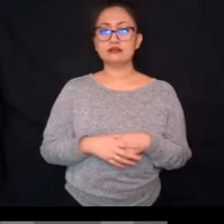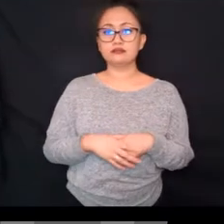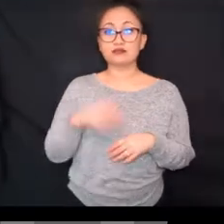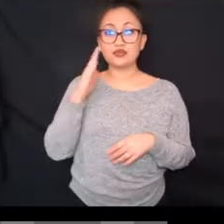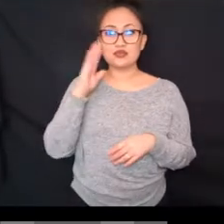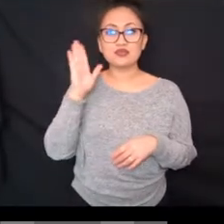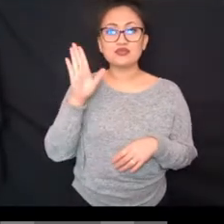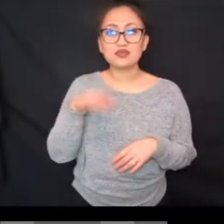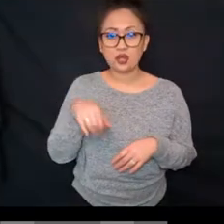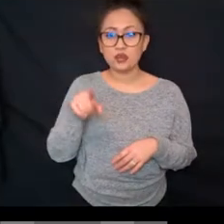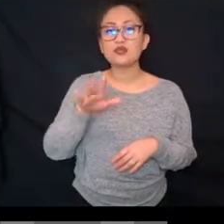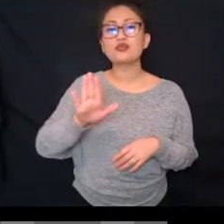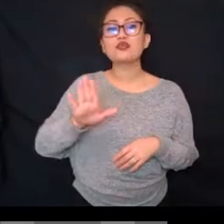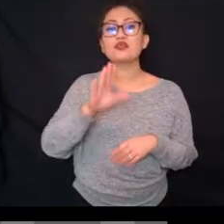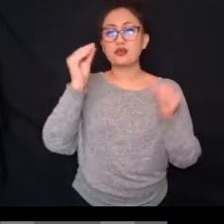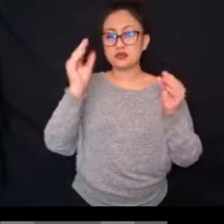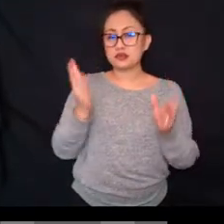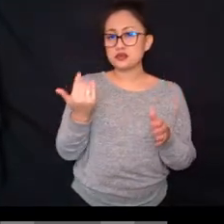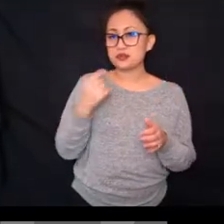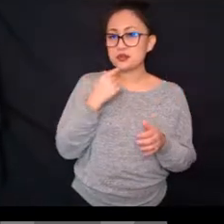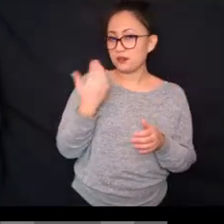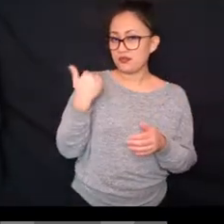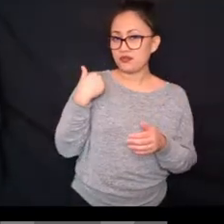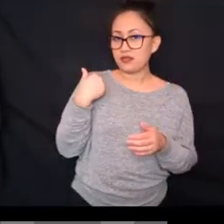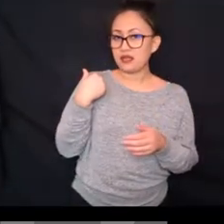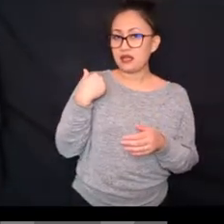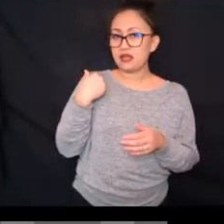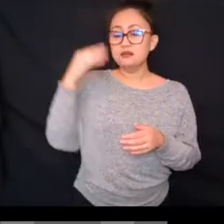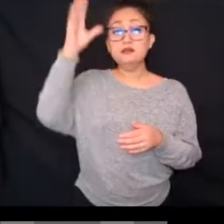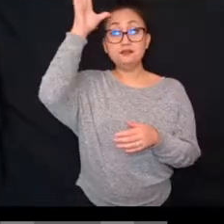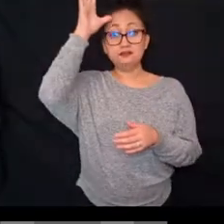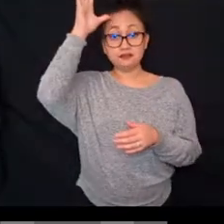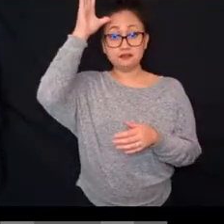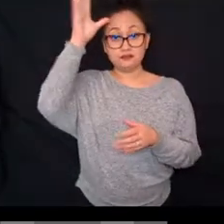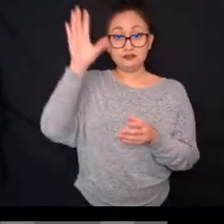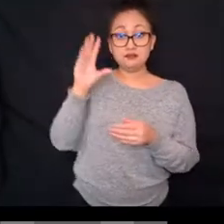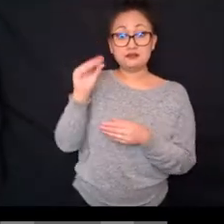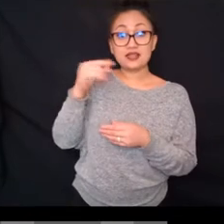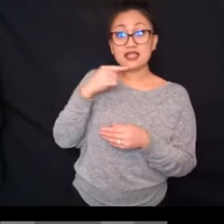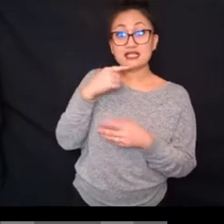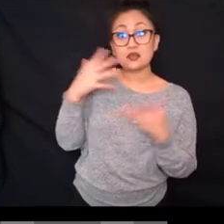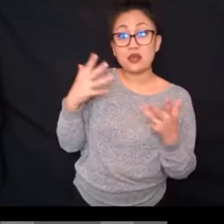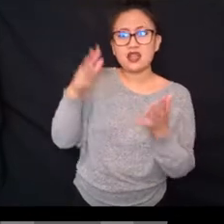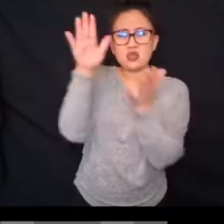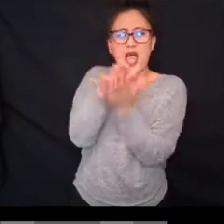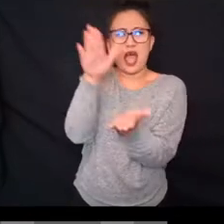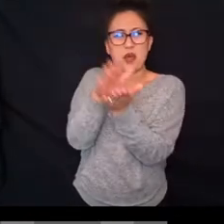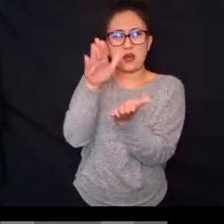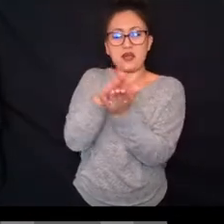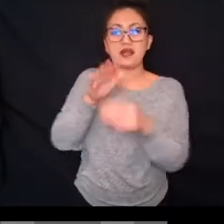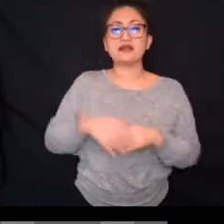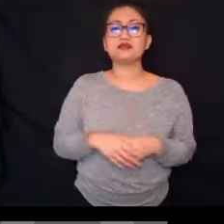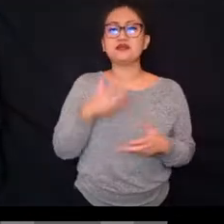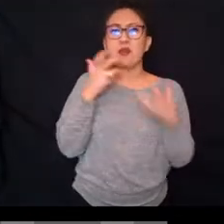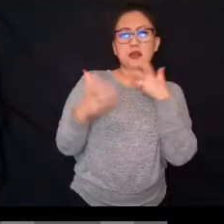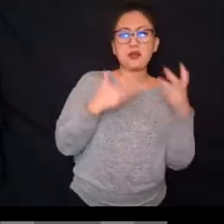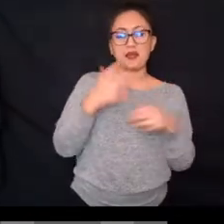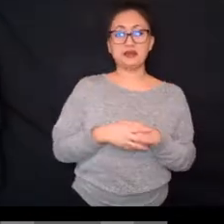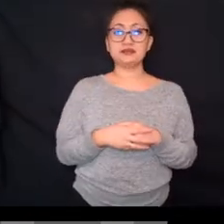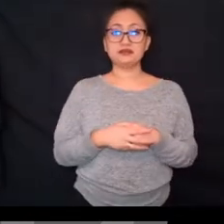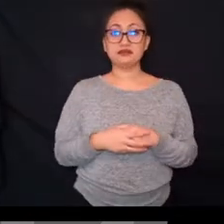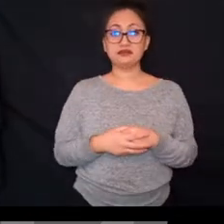it that way, didn't she? And the daddy duck said what? Quack, Quack, quack, quack, quack. And they all 5 little ducks came waddling